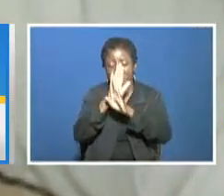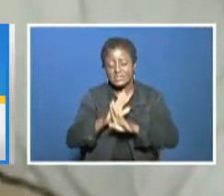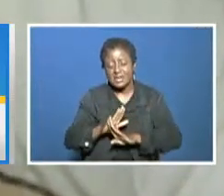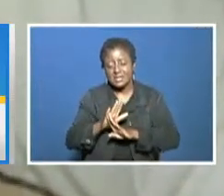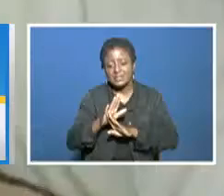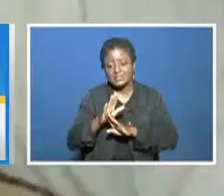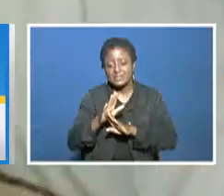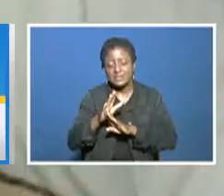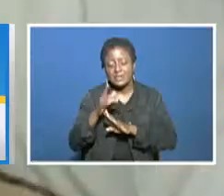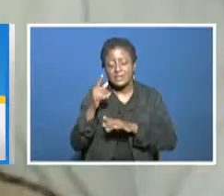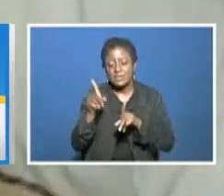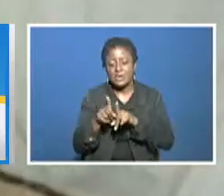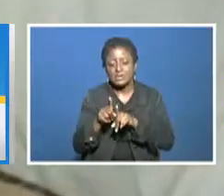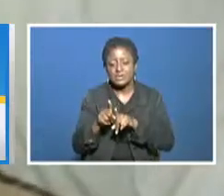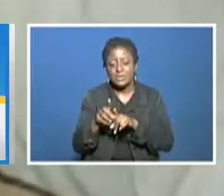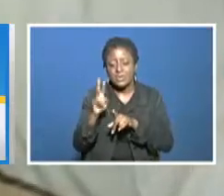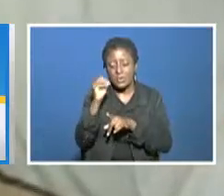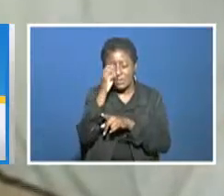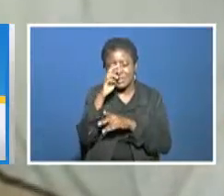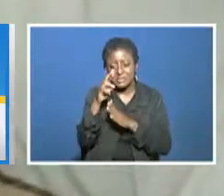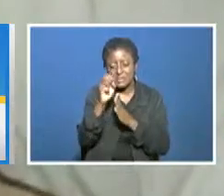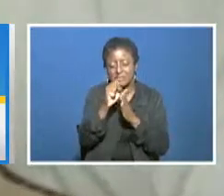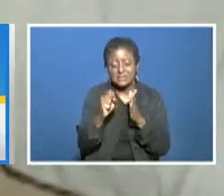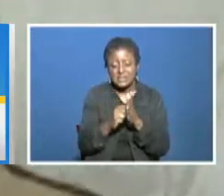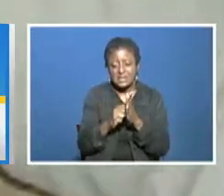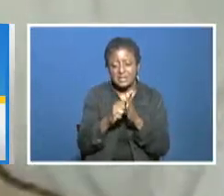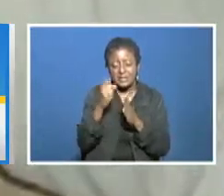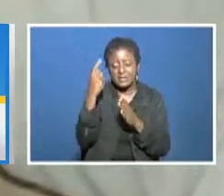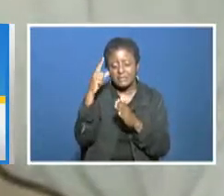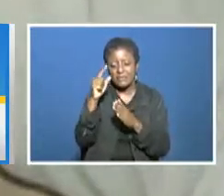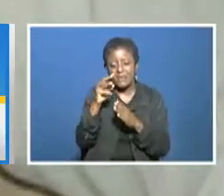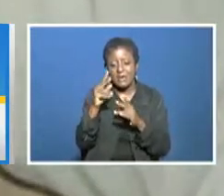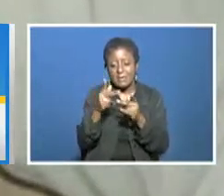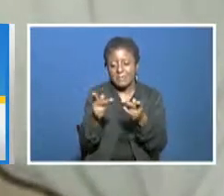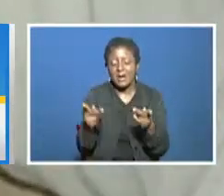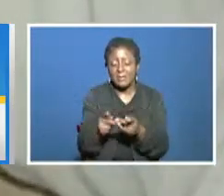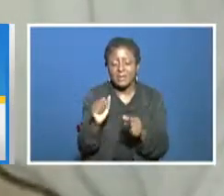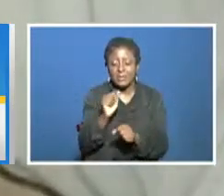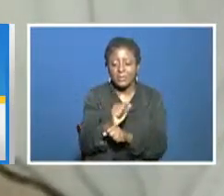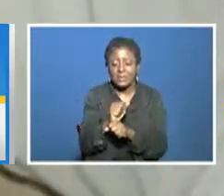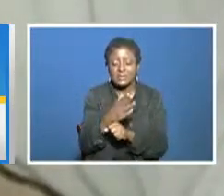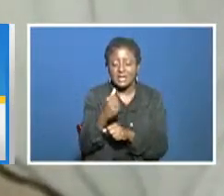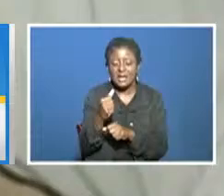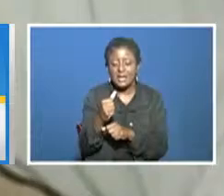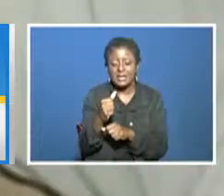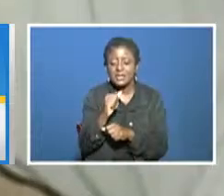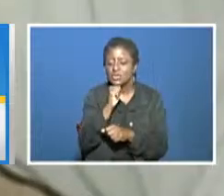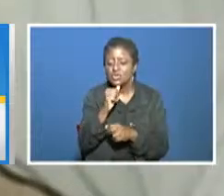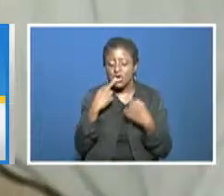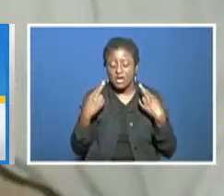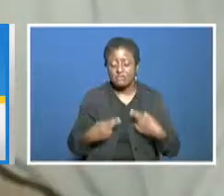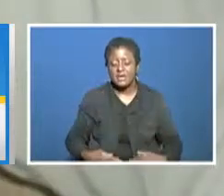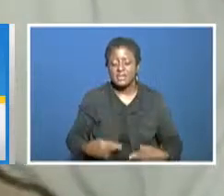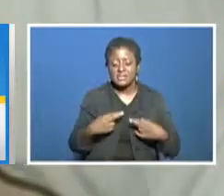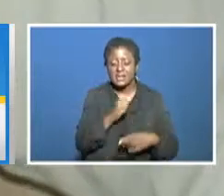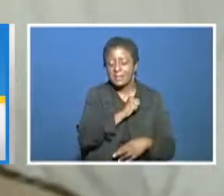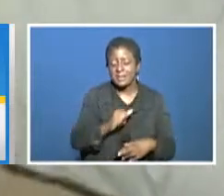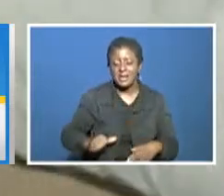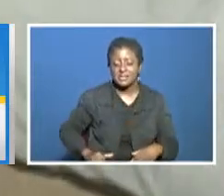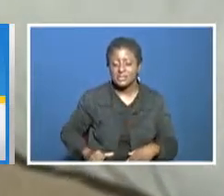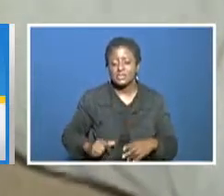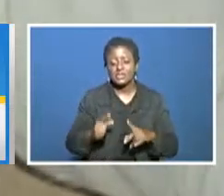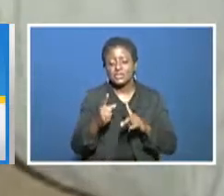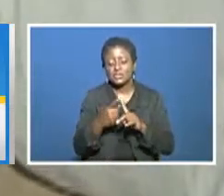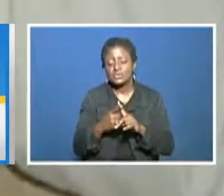State in the Ministry of Public Works and as non-resident ambassador to Costa Rica, Guatemala, Honduras, Nicaragua,